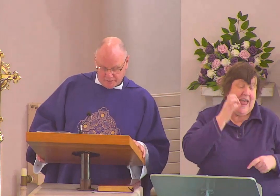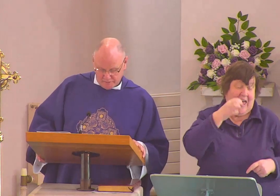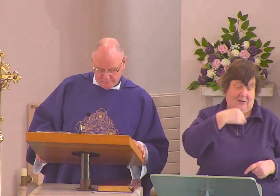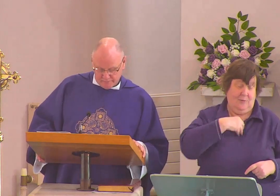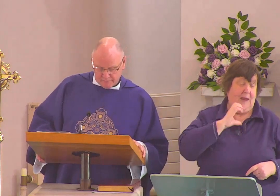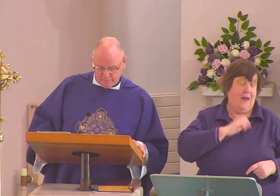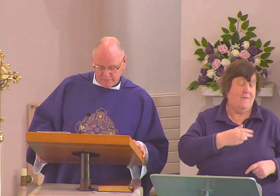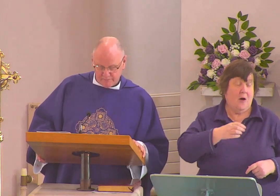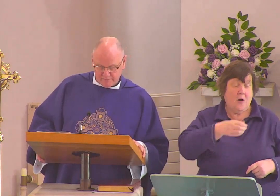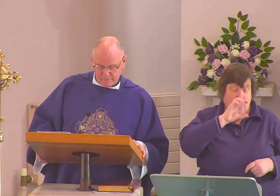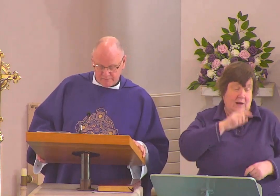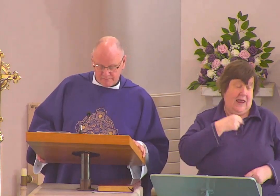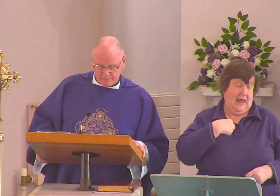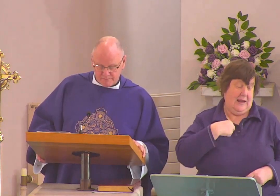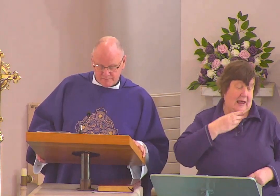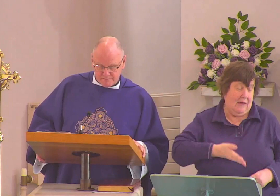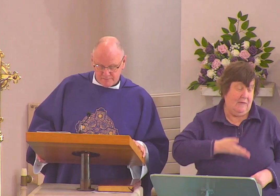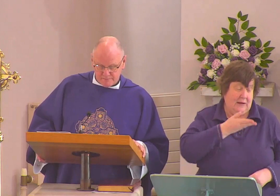water."